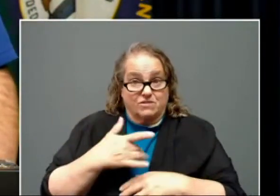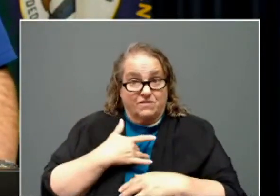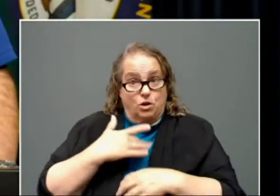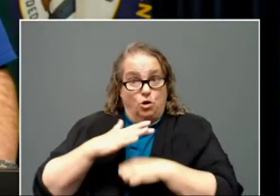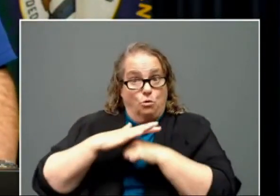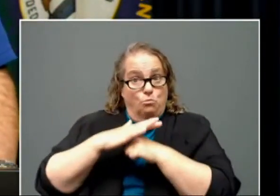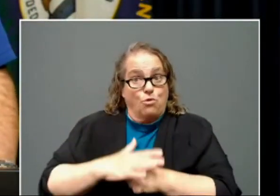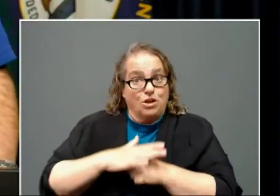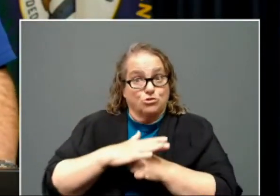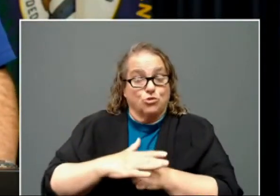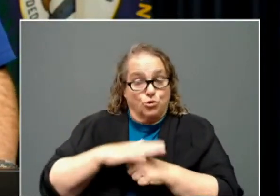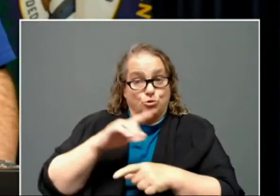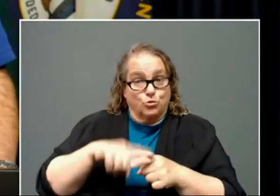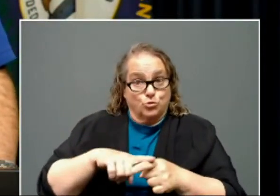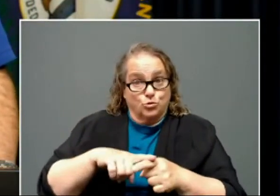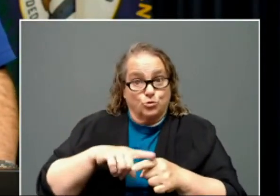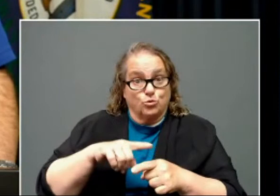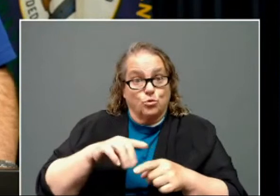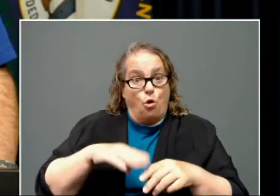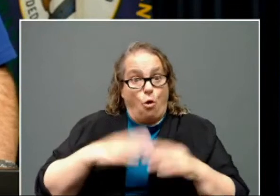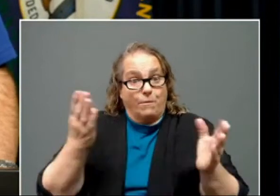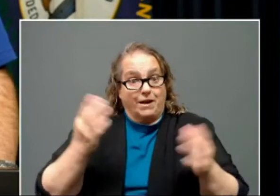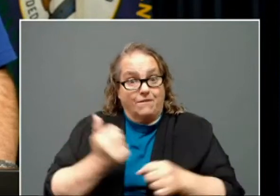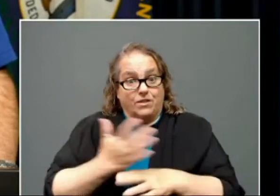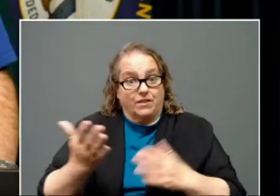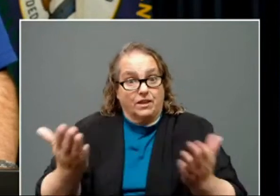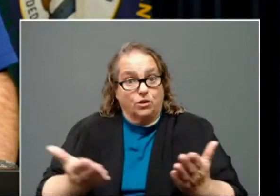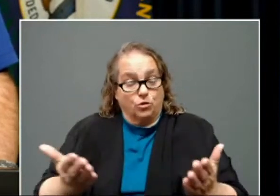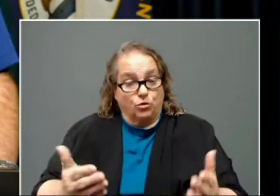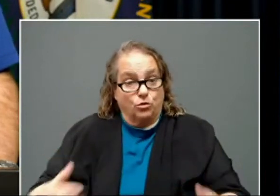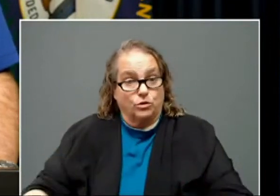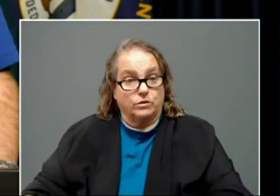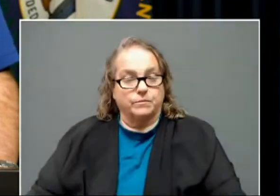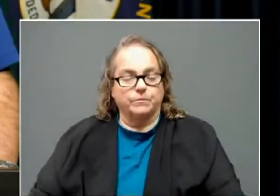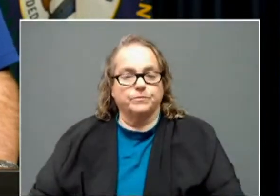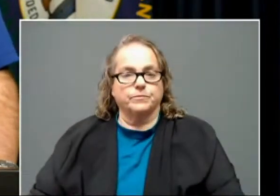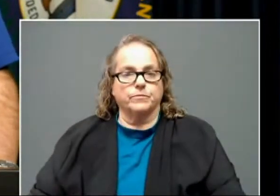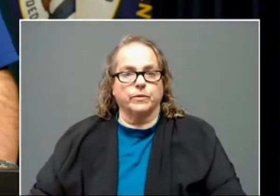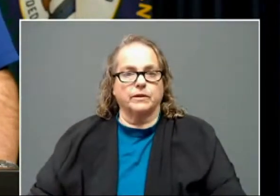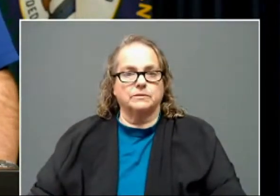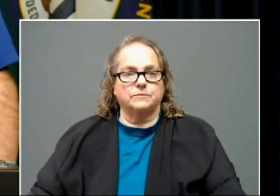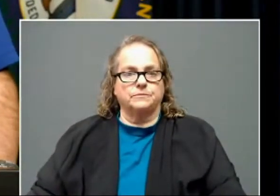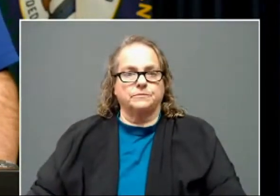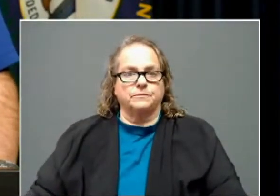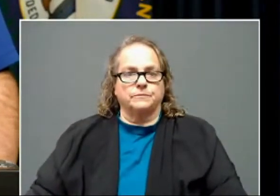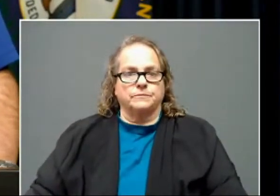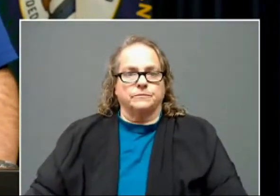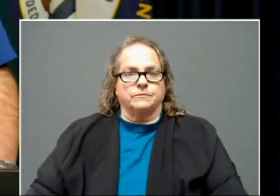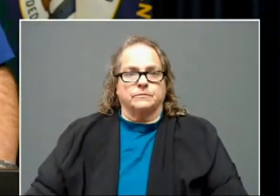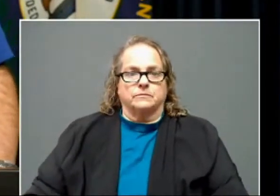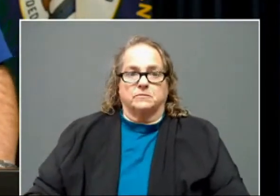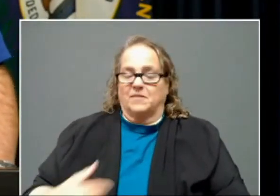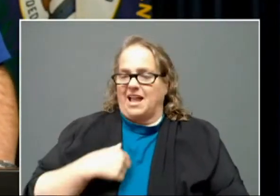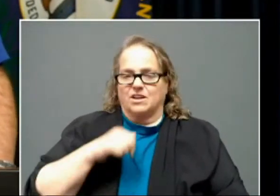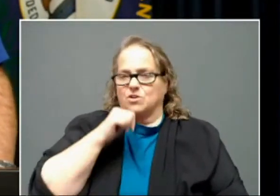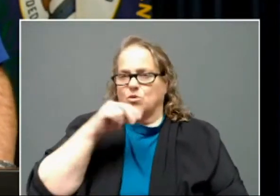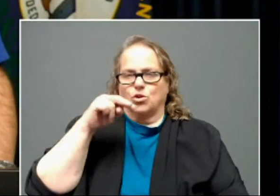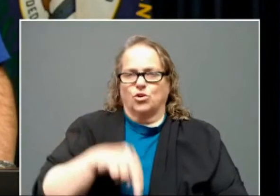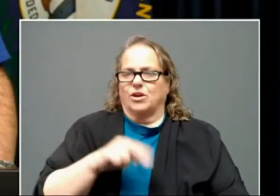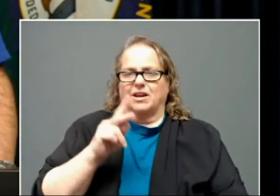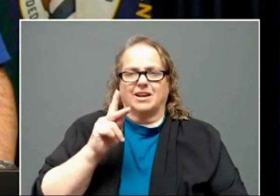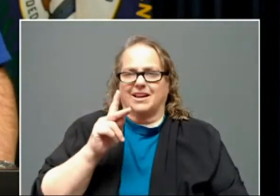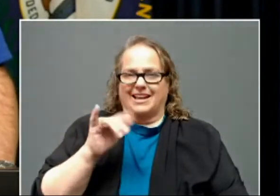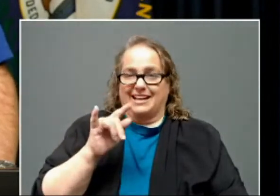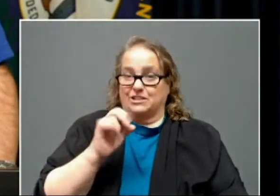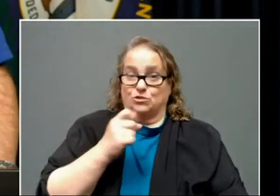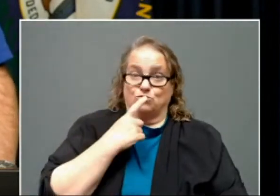kind of do that here? So I don't look at this as being a red state or a blue state thing. This is a life and